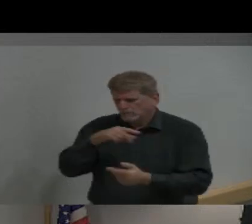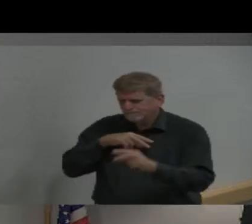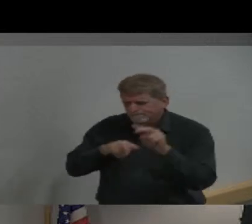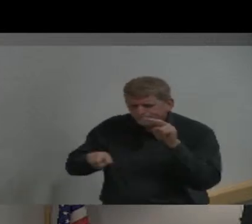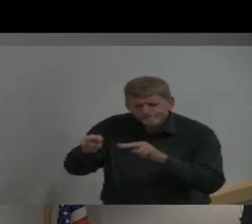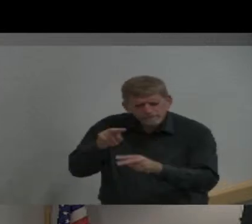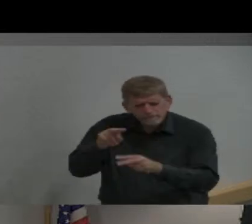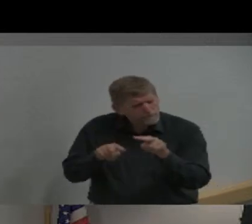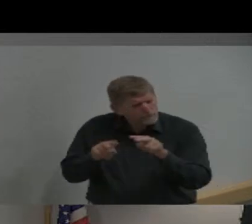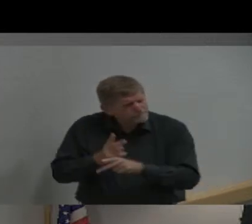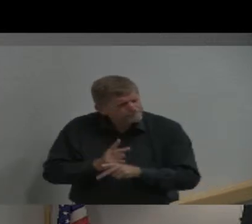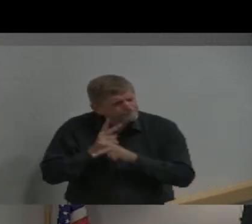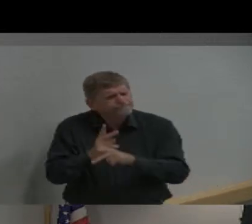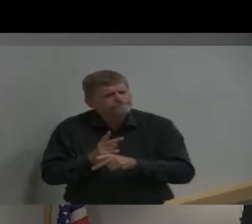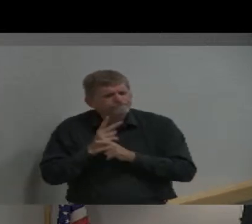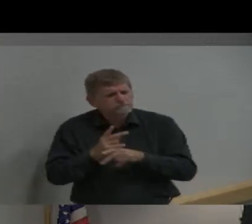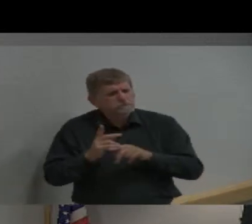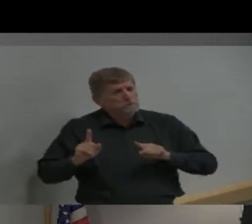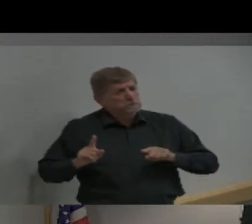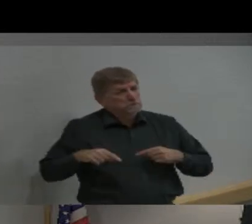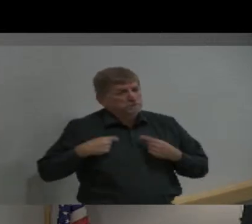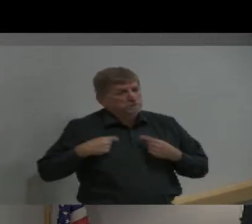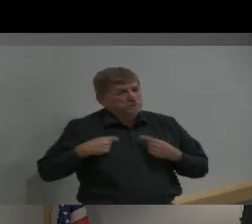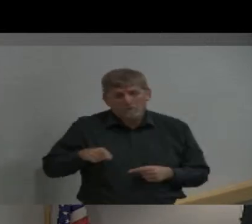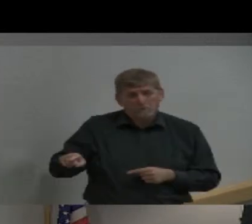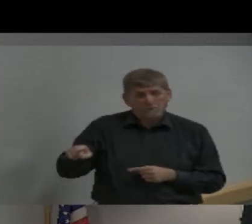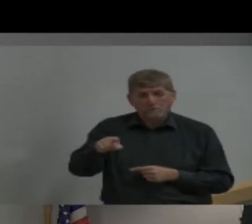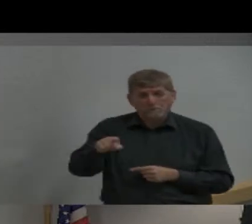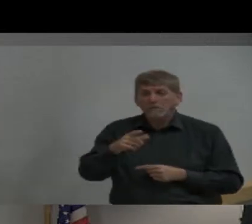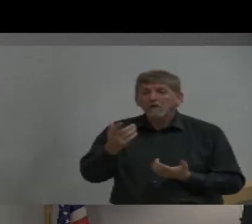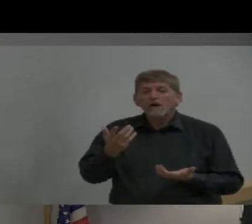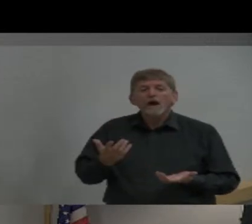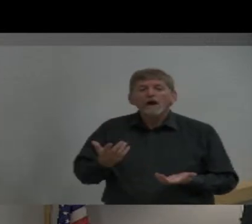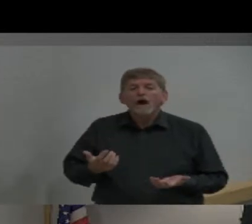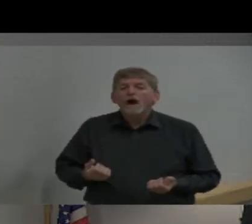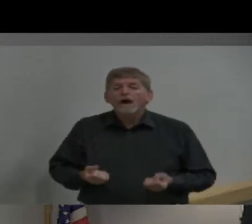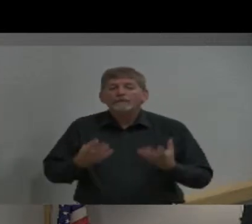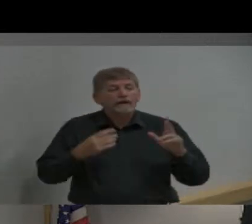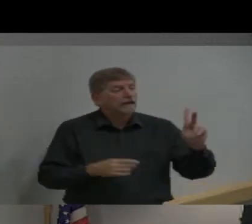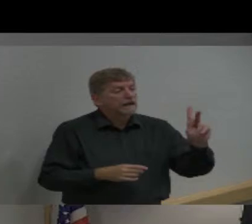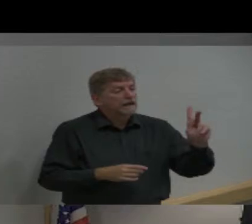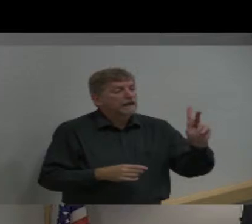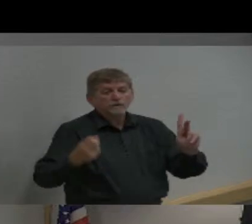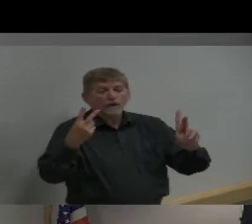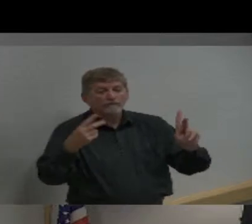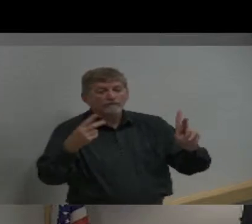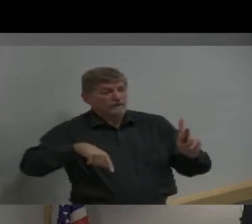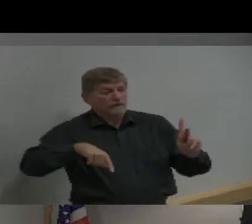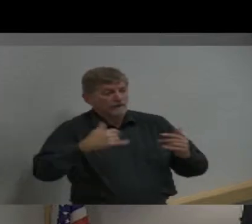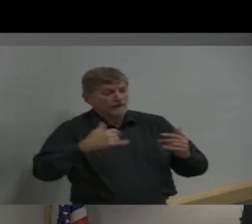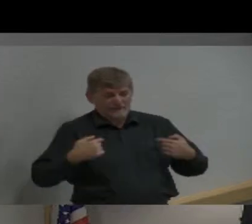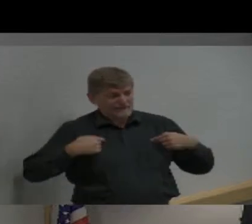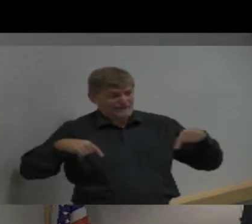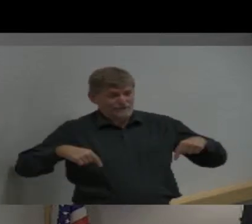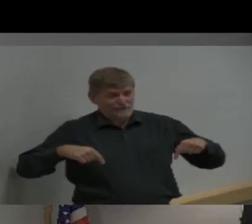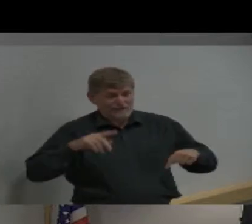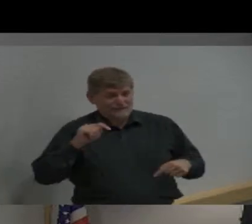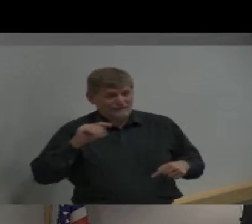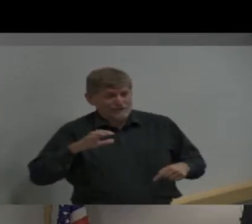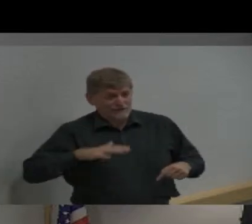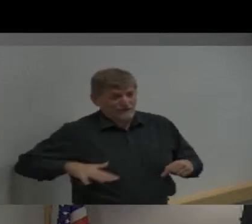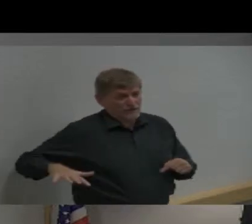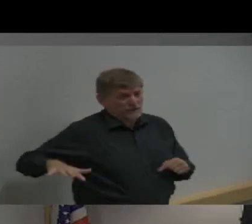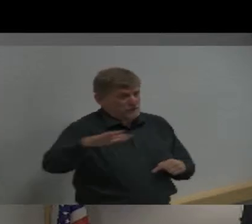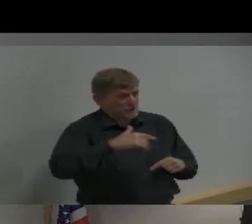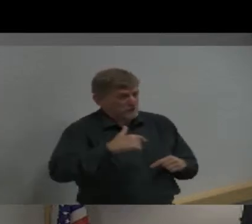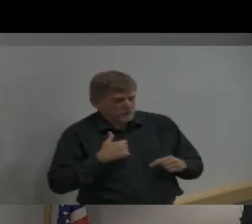Thus far, when you consider how many K through 12 students we have in our county, we haven't done too